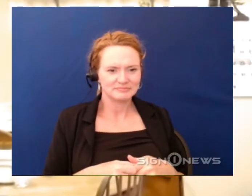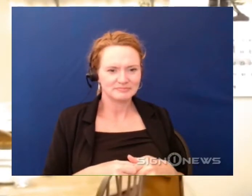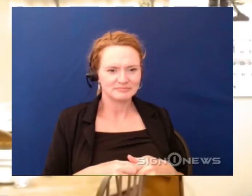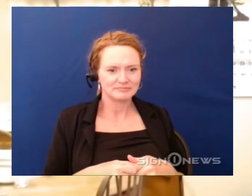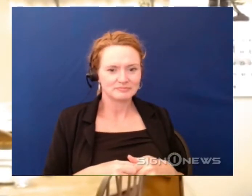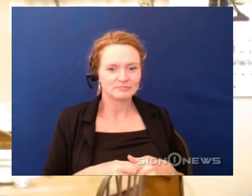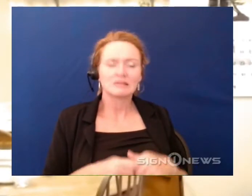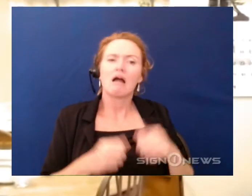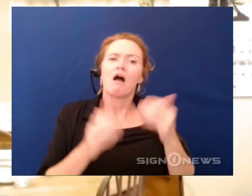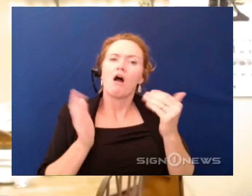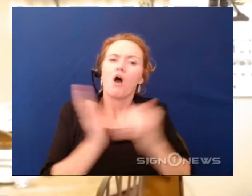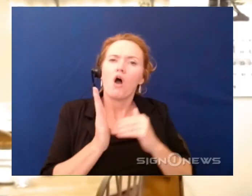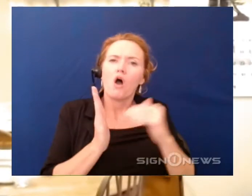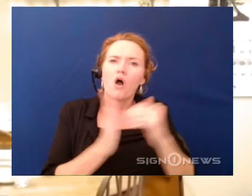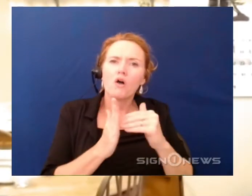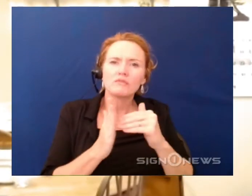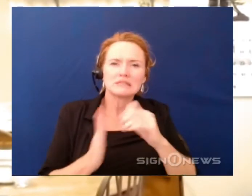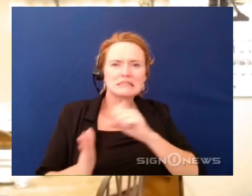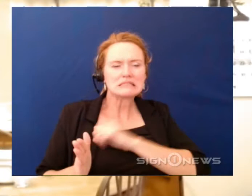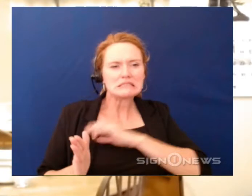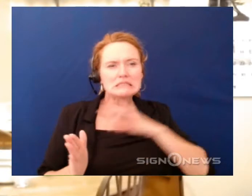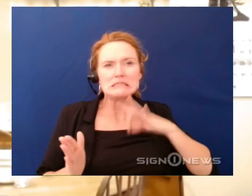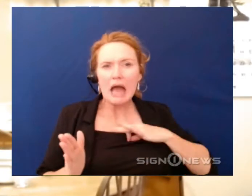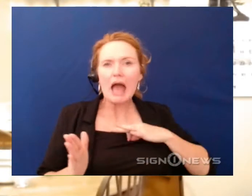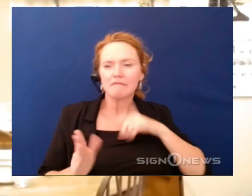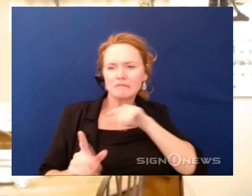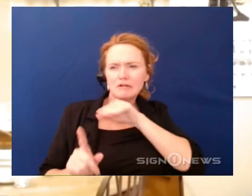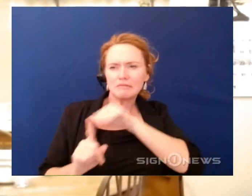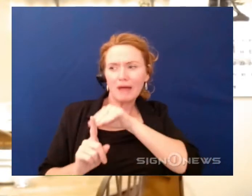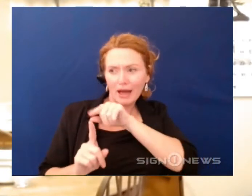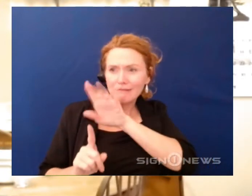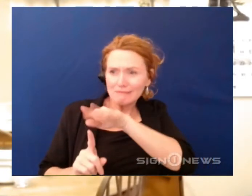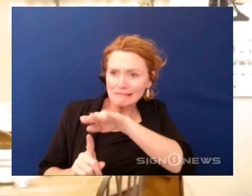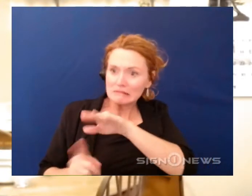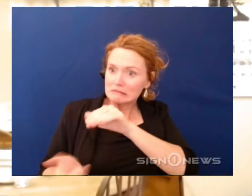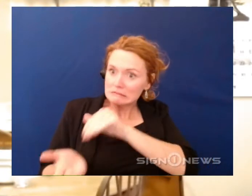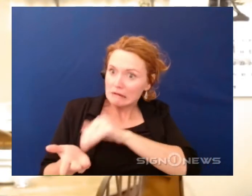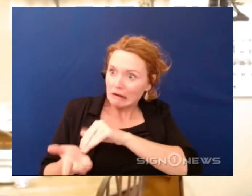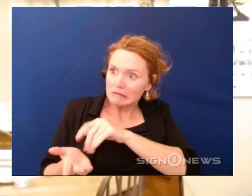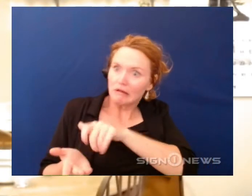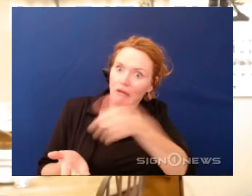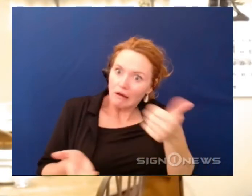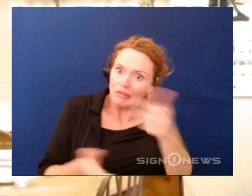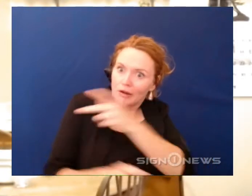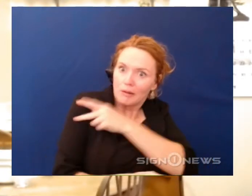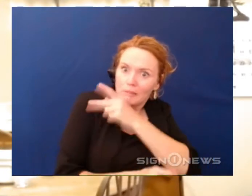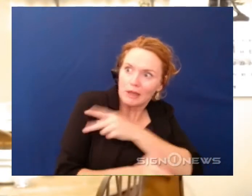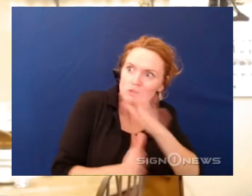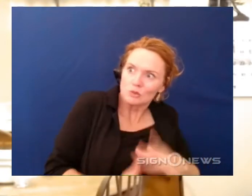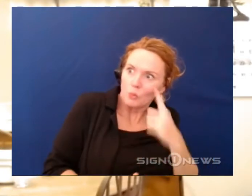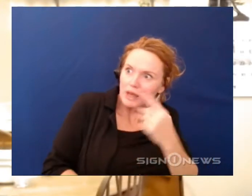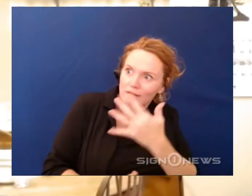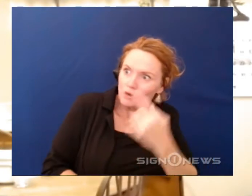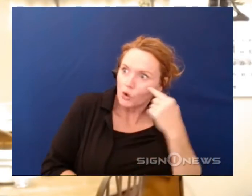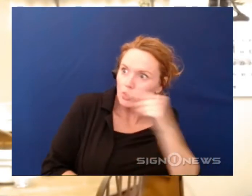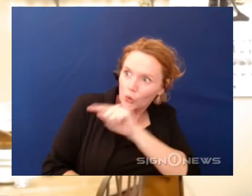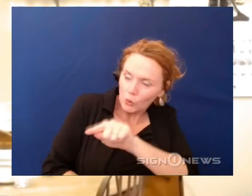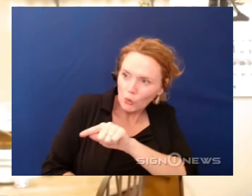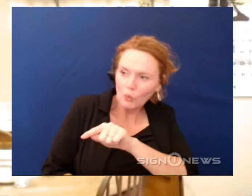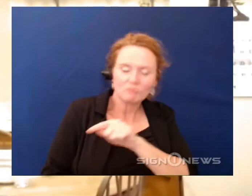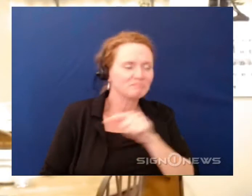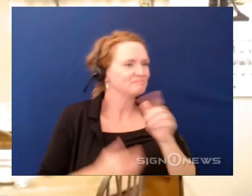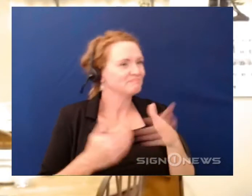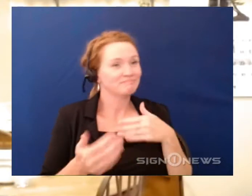There are times when their staff reminds them that they have other patients waiting, but regardless of who is waiting in the next